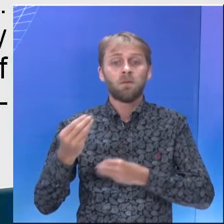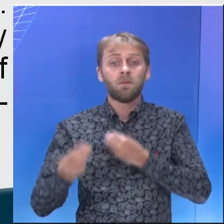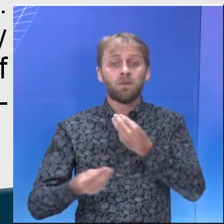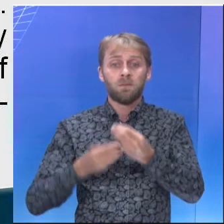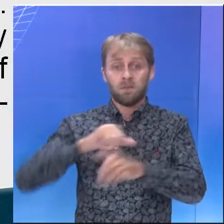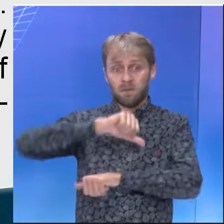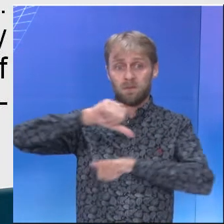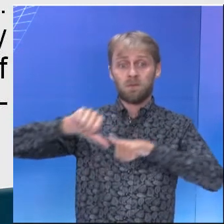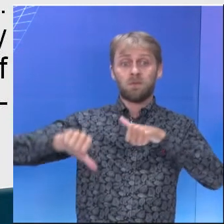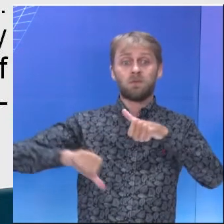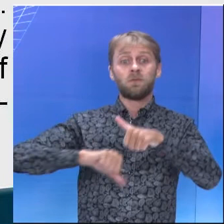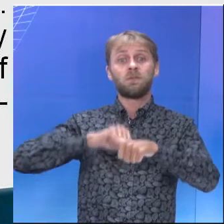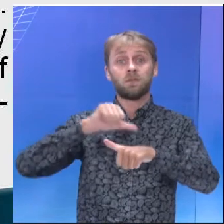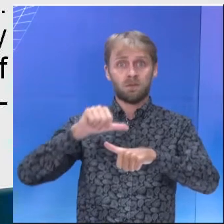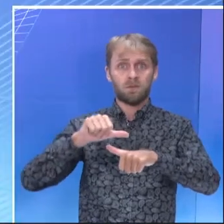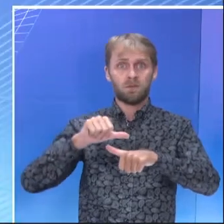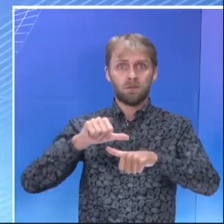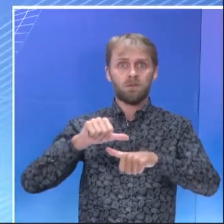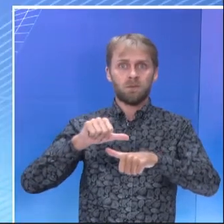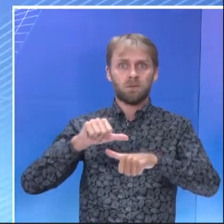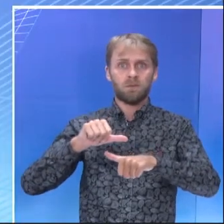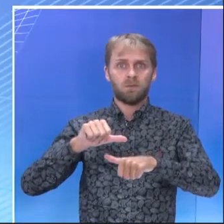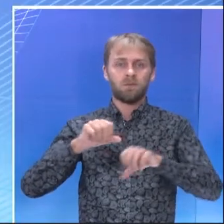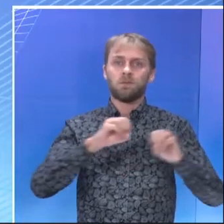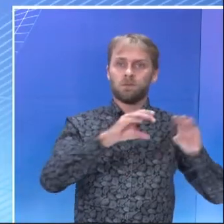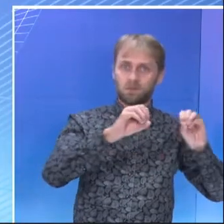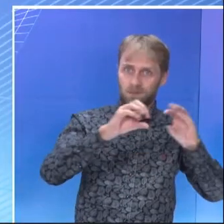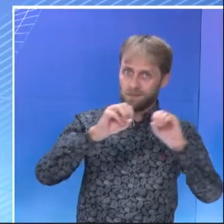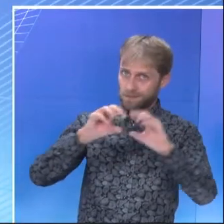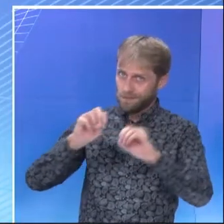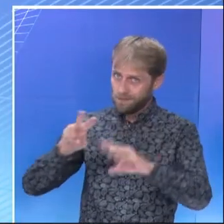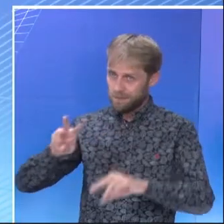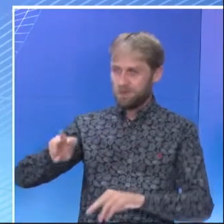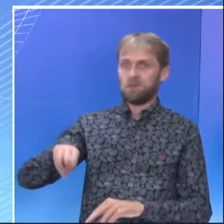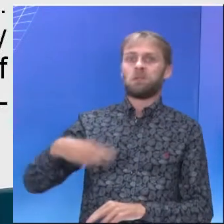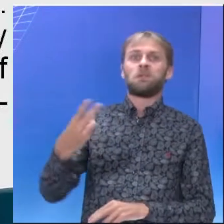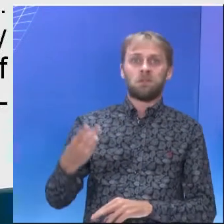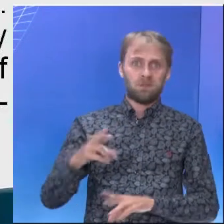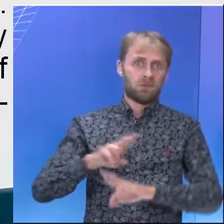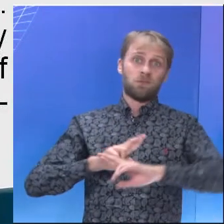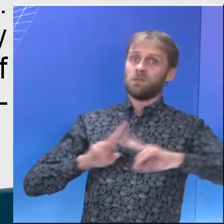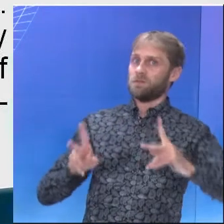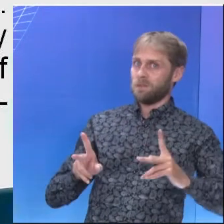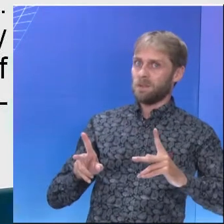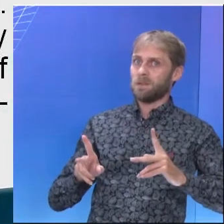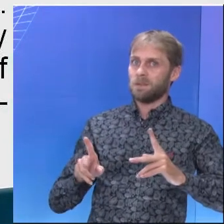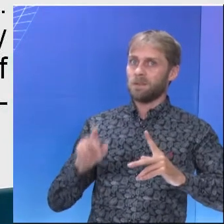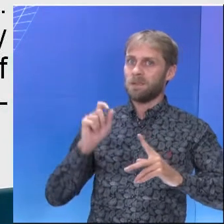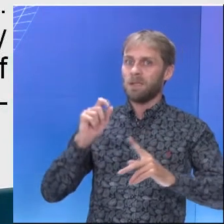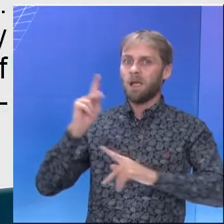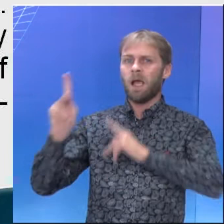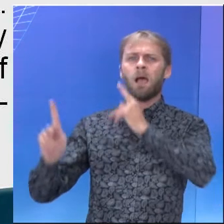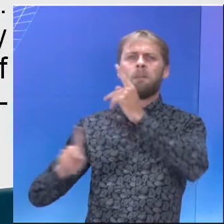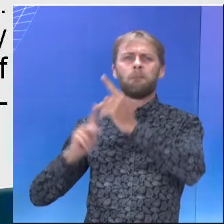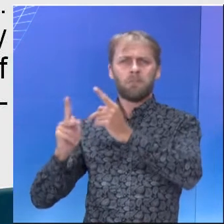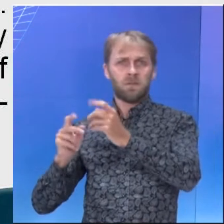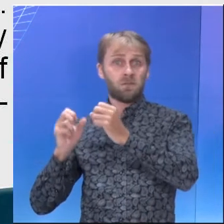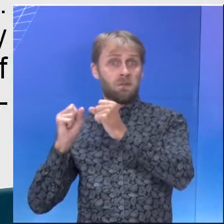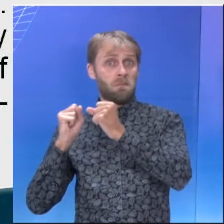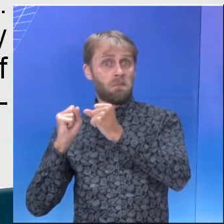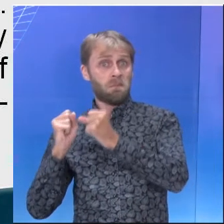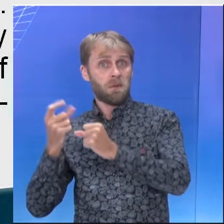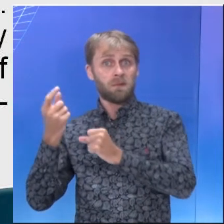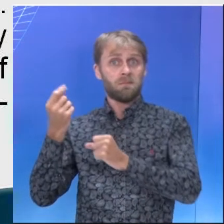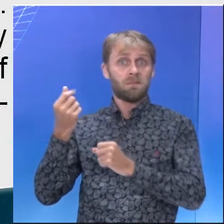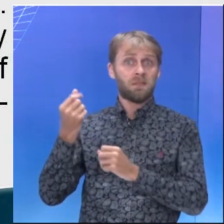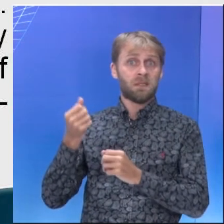revolutionizing education. Olha só, entre aspas, revolutionizing education. The way people with power and money view education